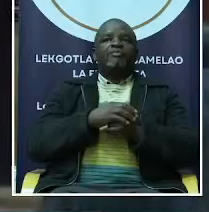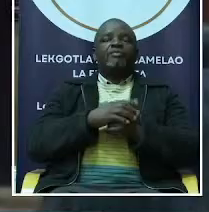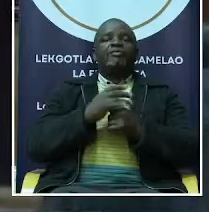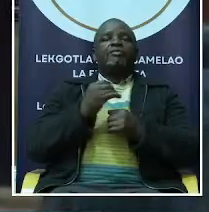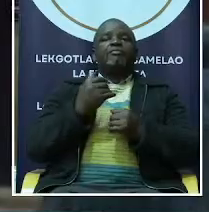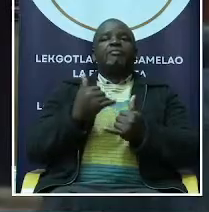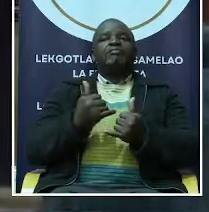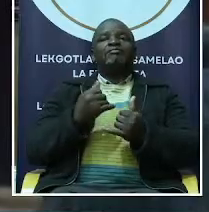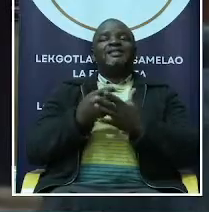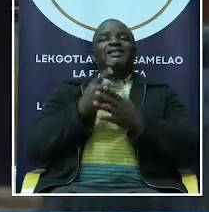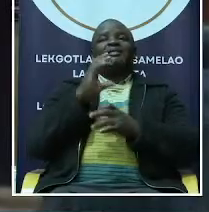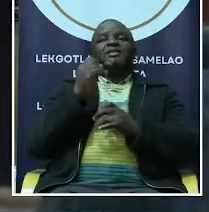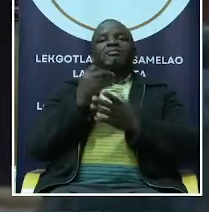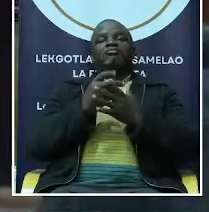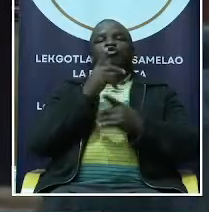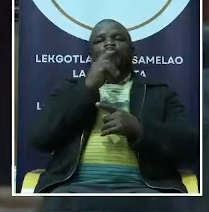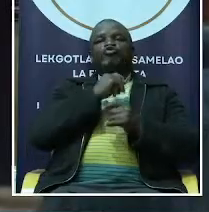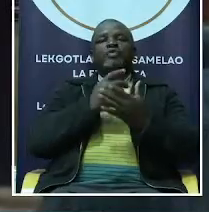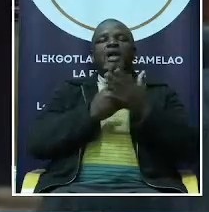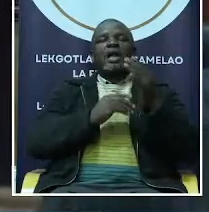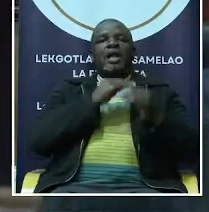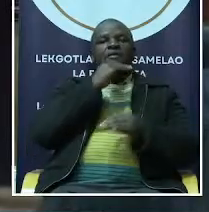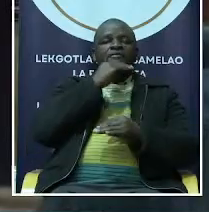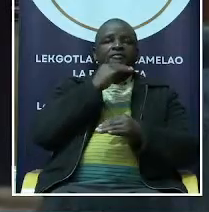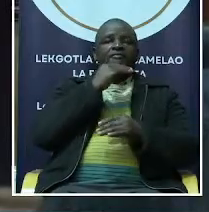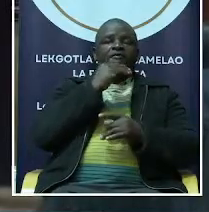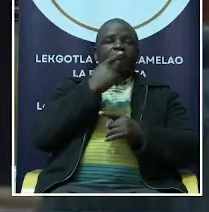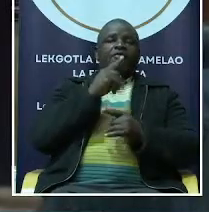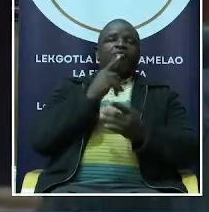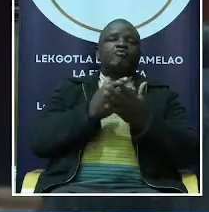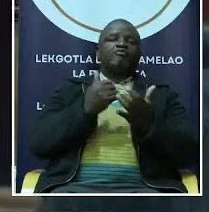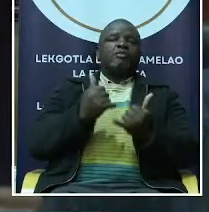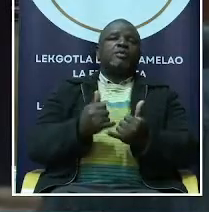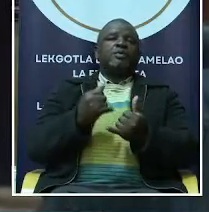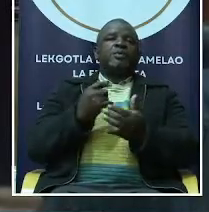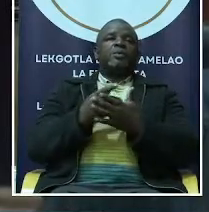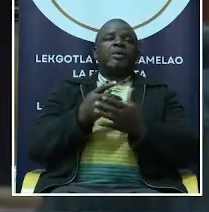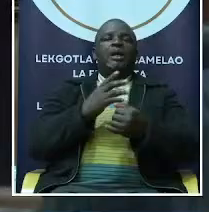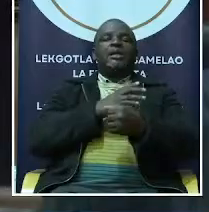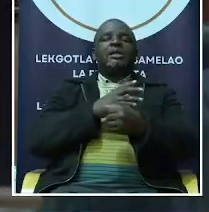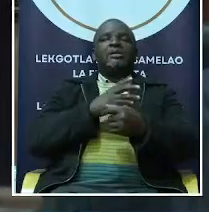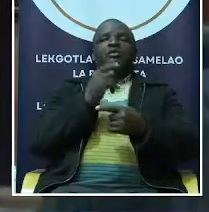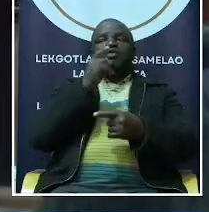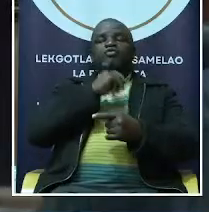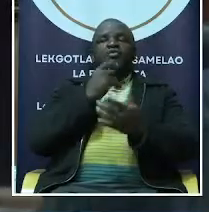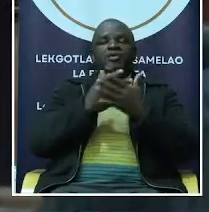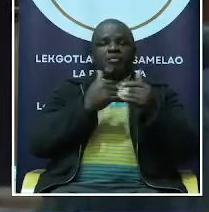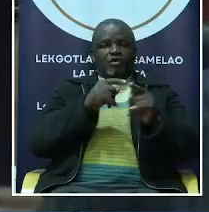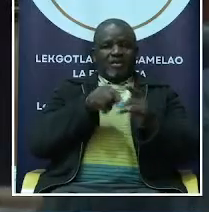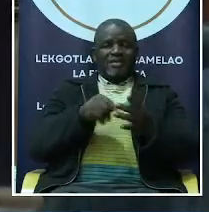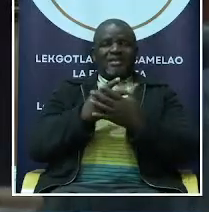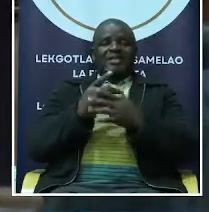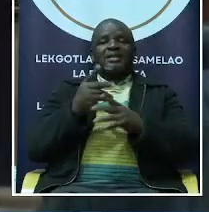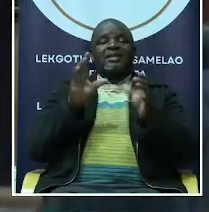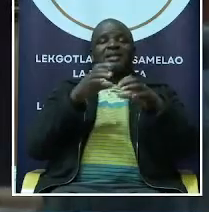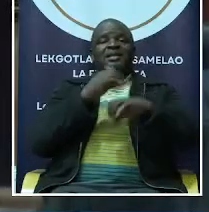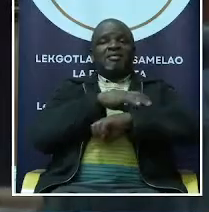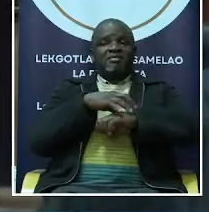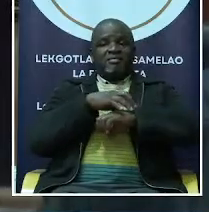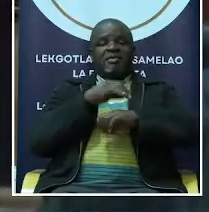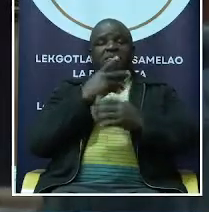done insofar as being able to capitalize on that sector, young people